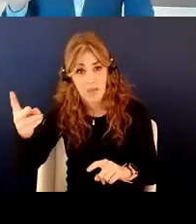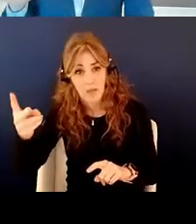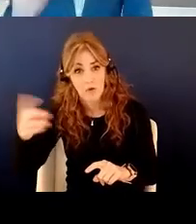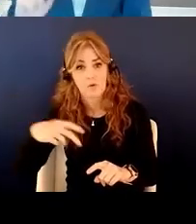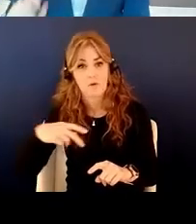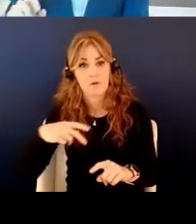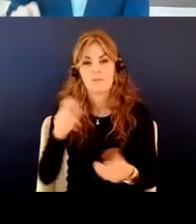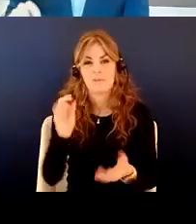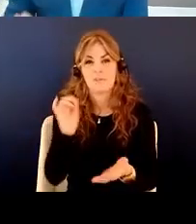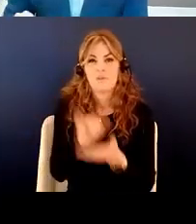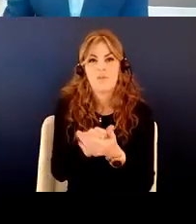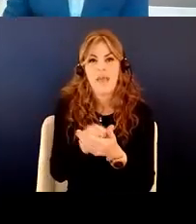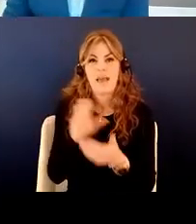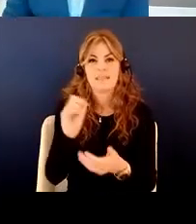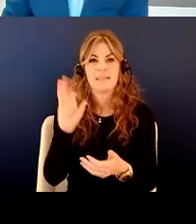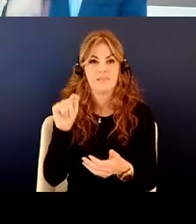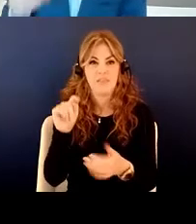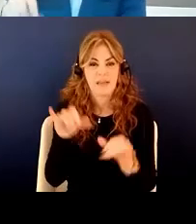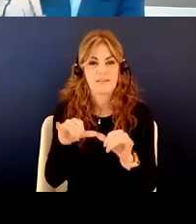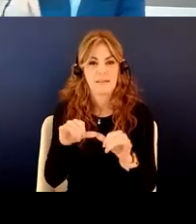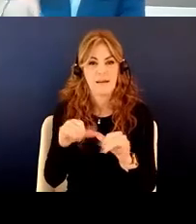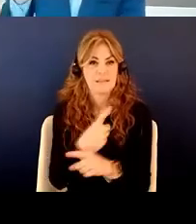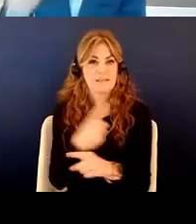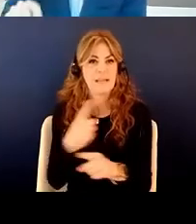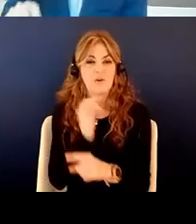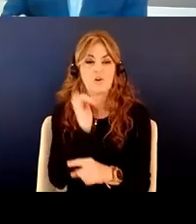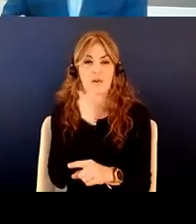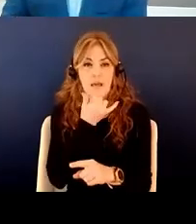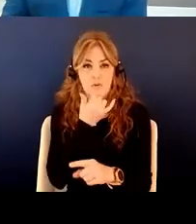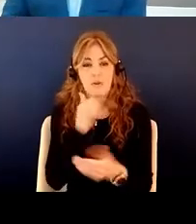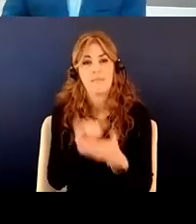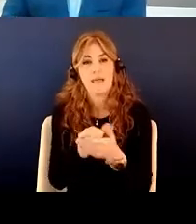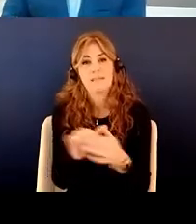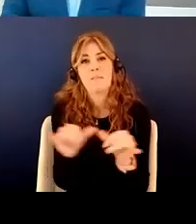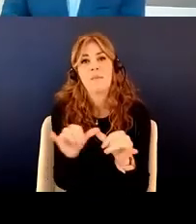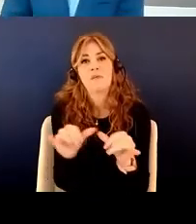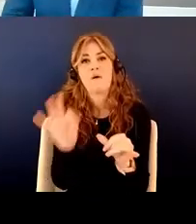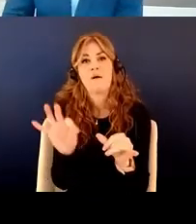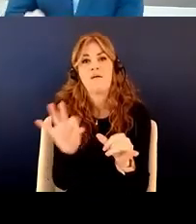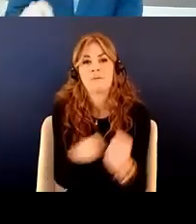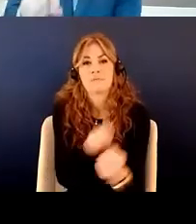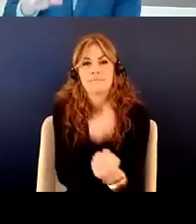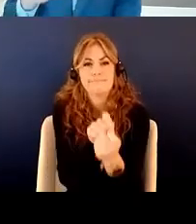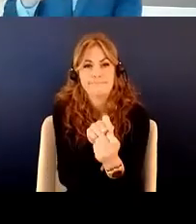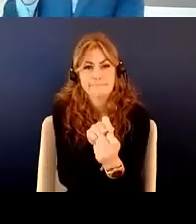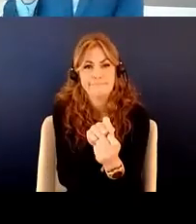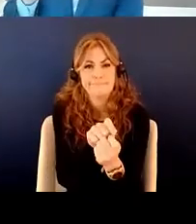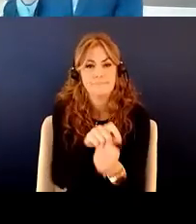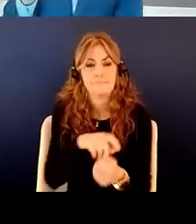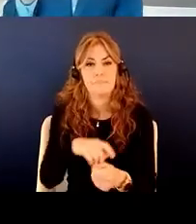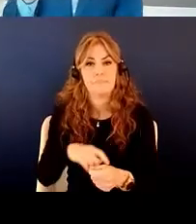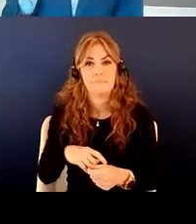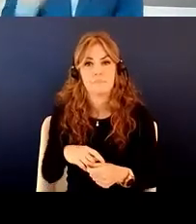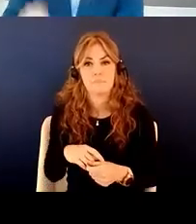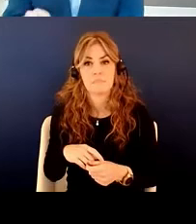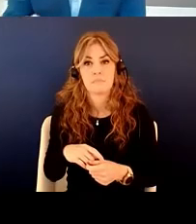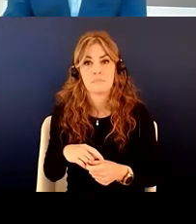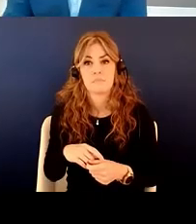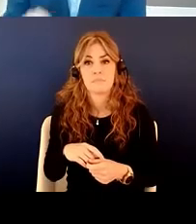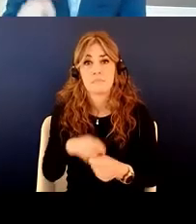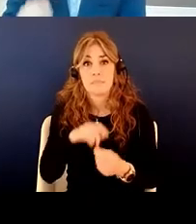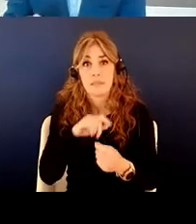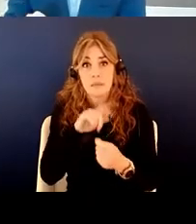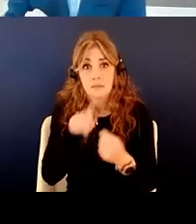the effect size's standard error, and it's a measure of its precision, right? And